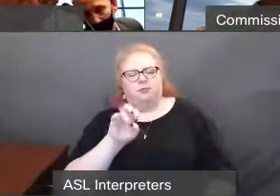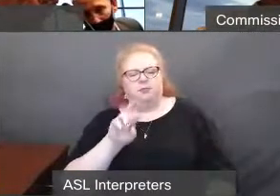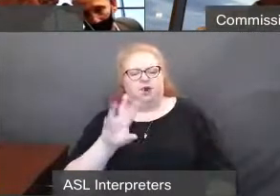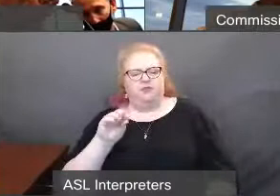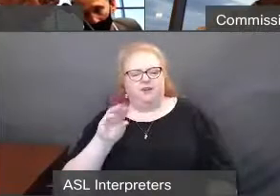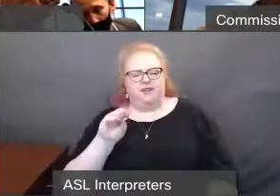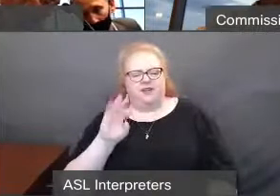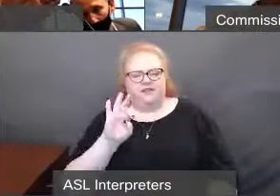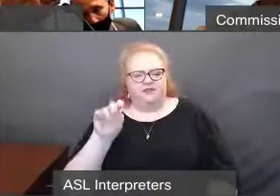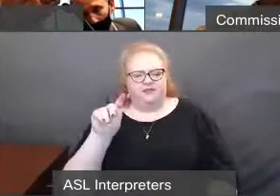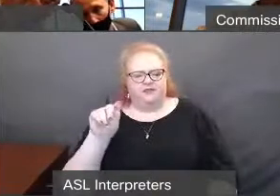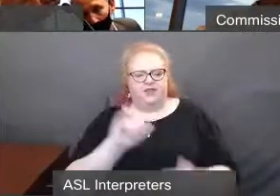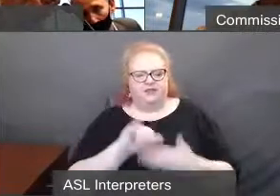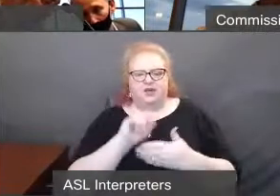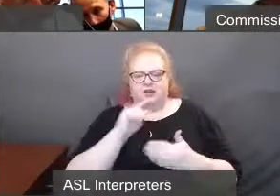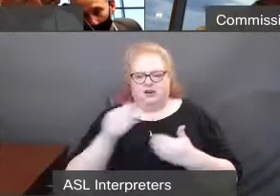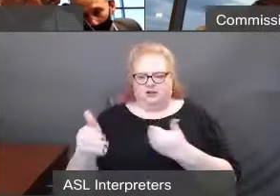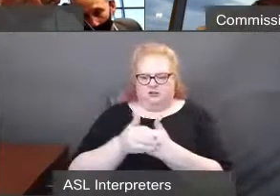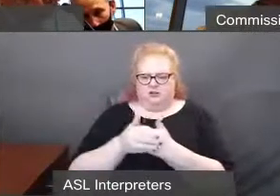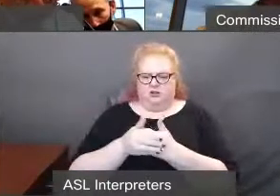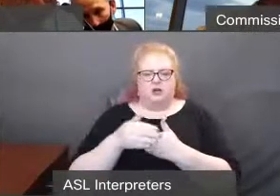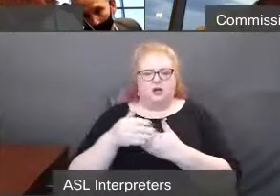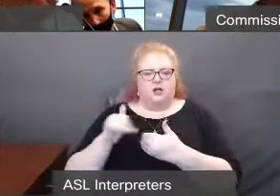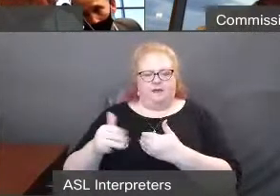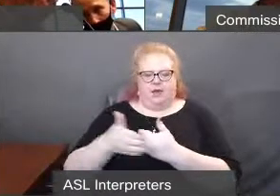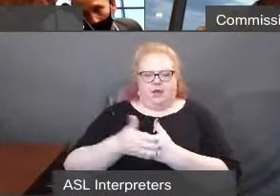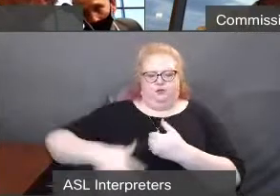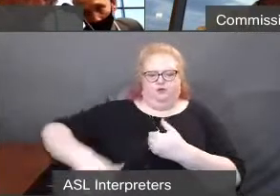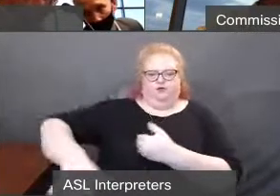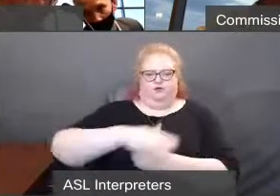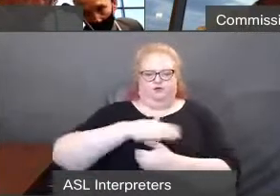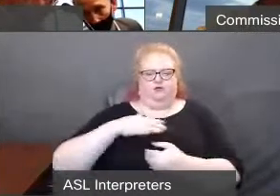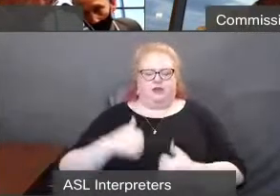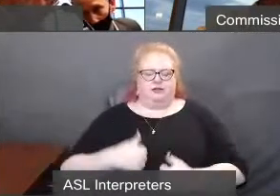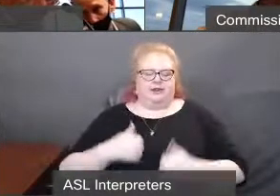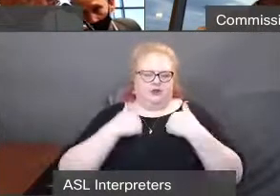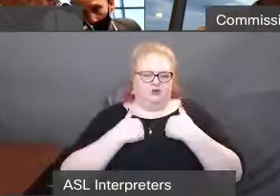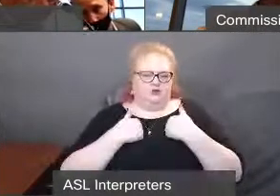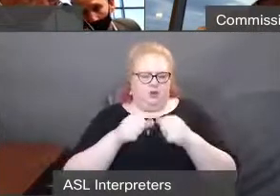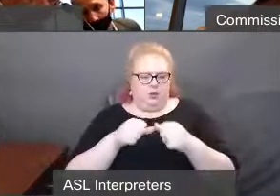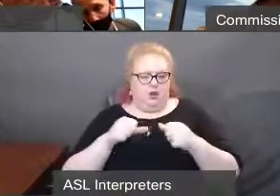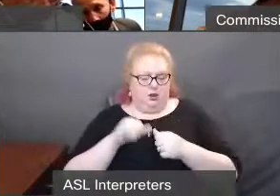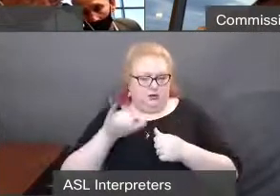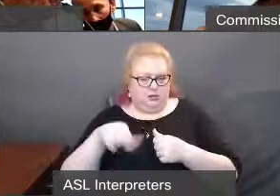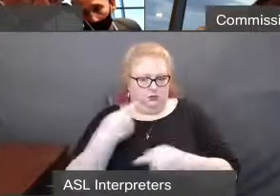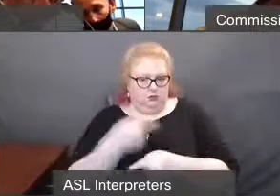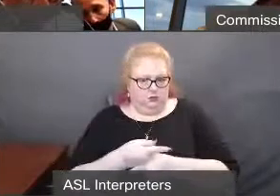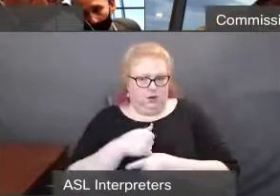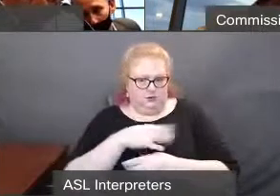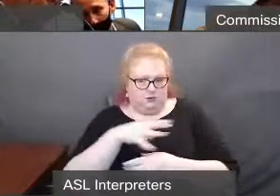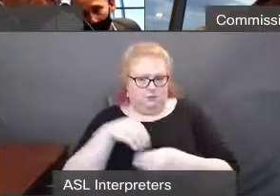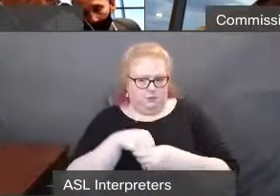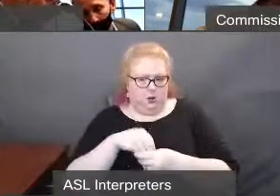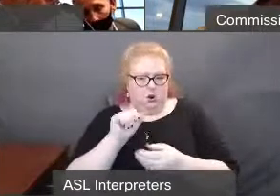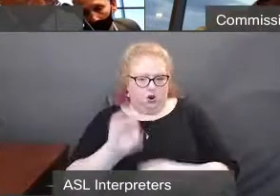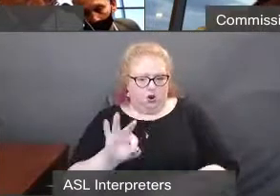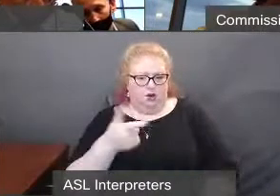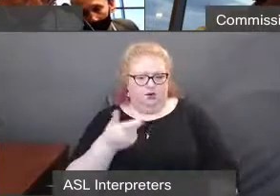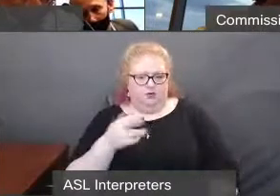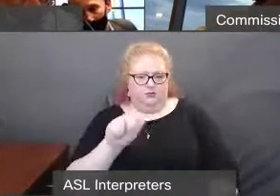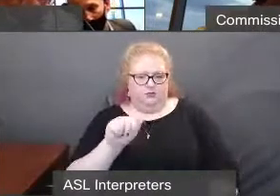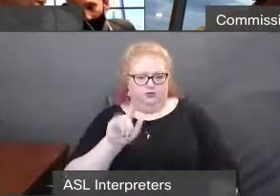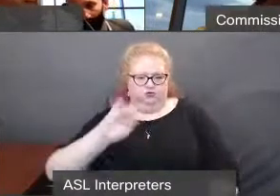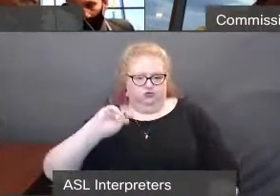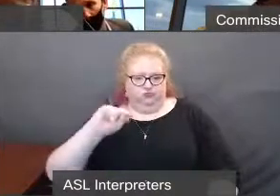abutting the residential neighborhood. Is that correct? Is that part of the grading permit? That'll be